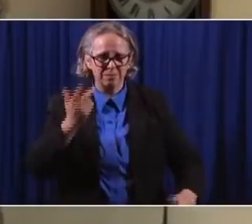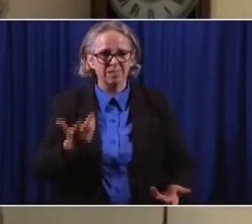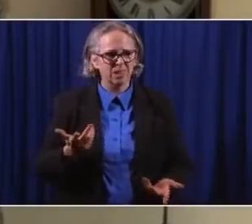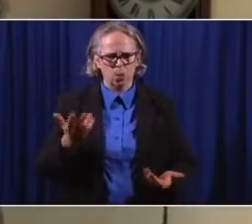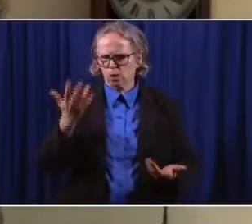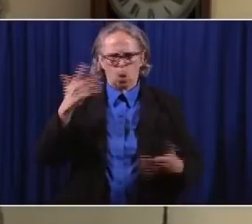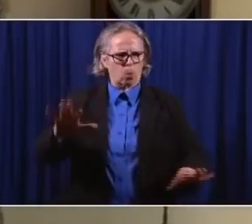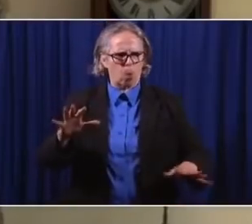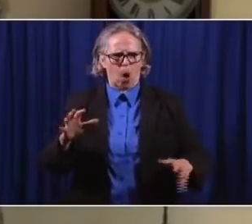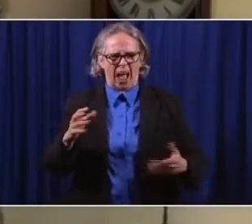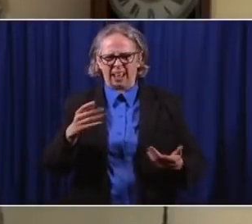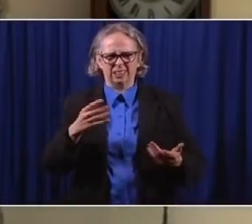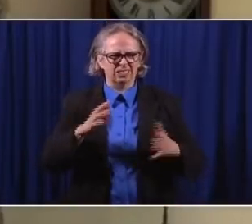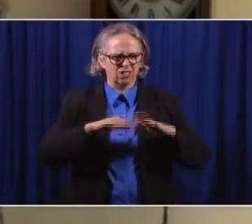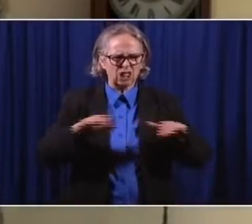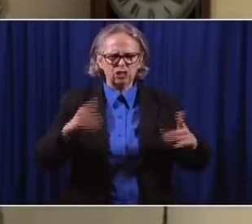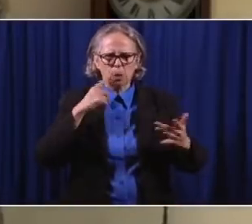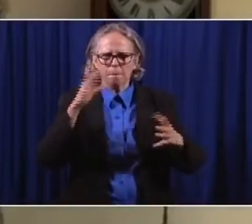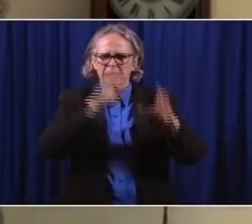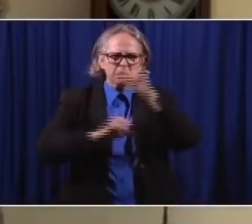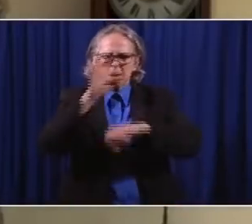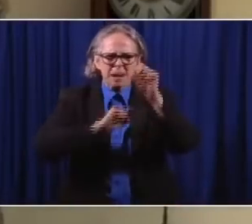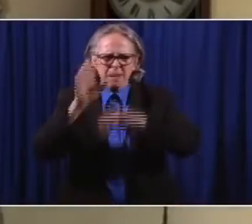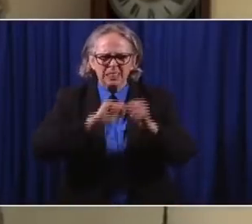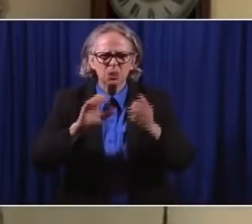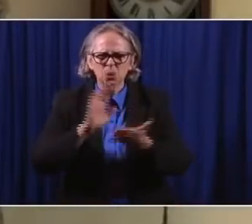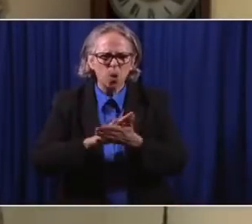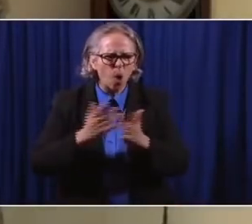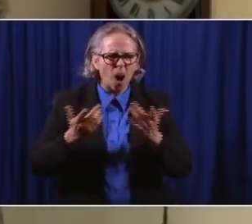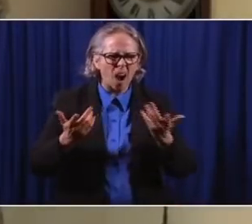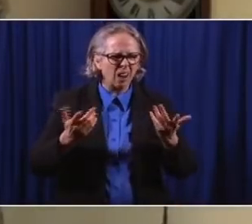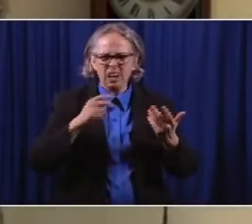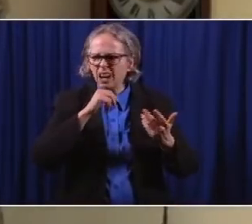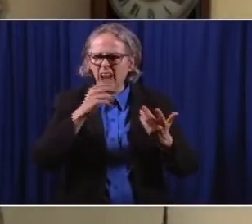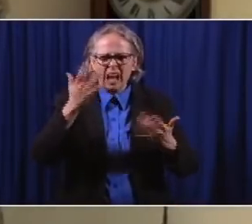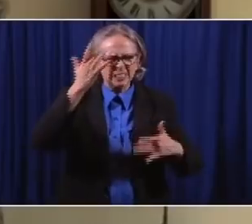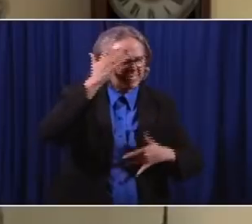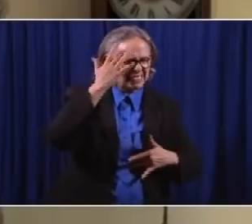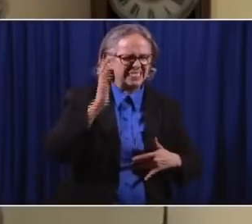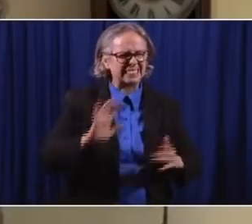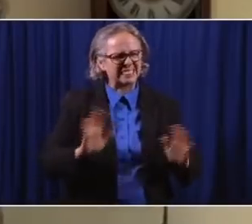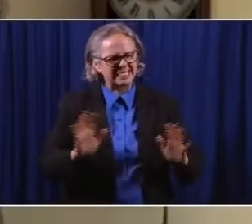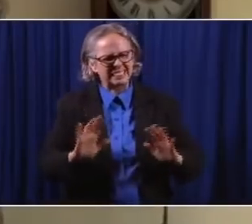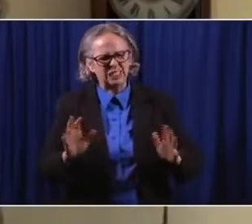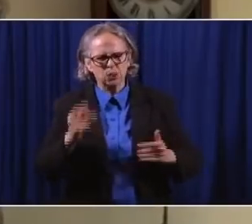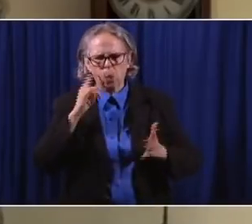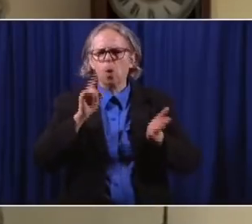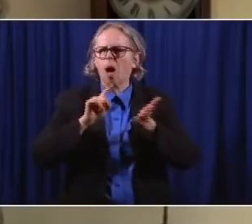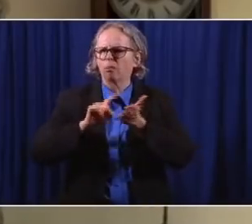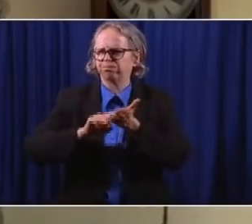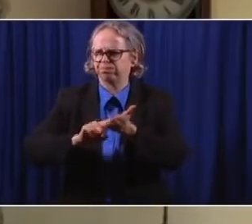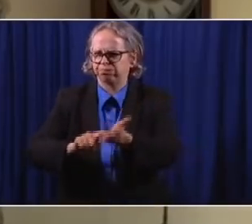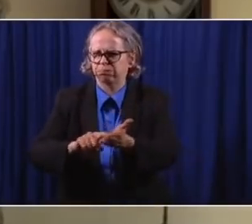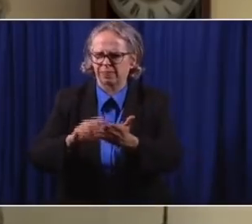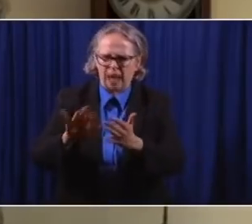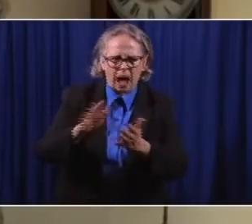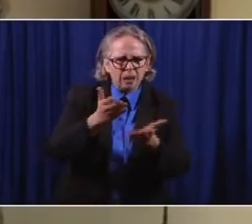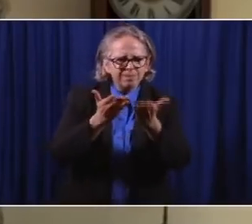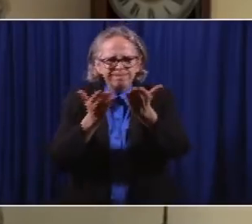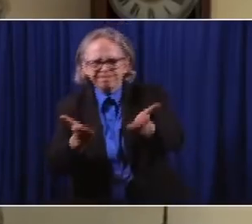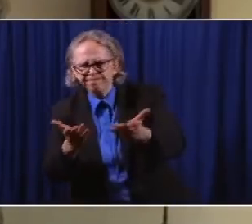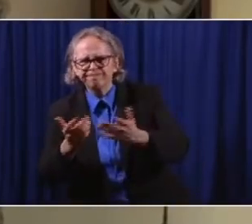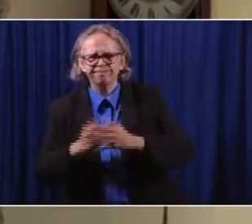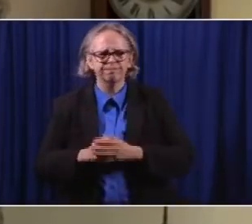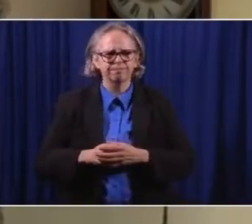them having to be quarantined at all. So we're going to continue to look at that. But what I'm going to do is rely on the best